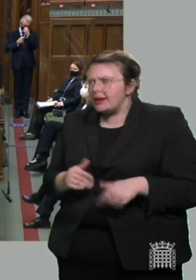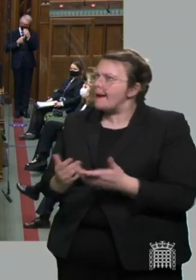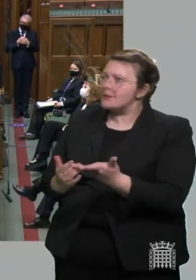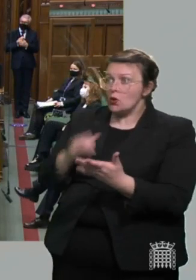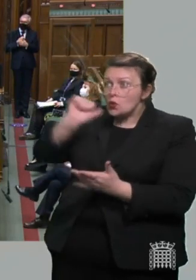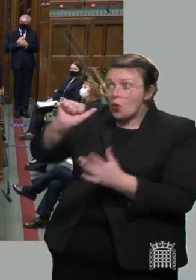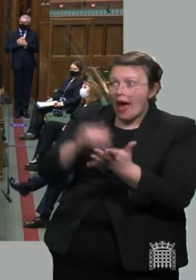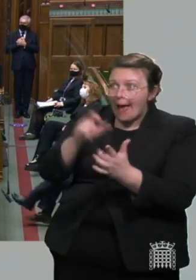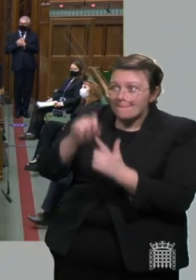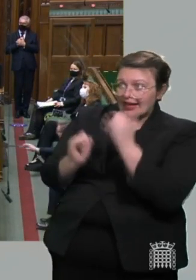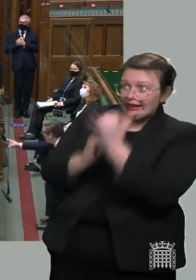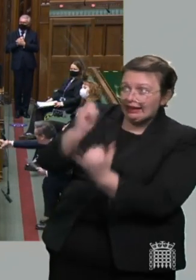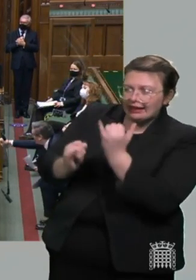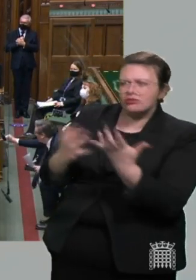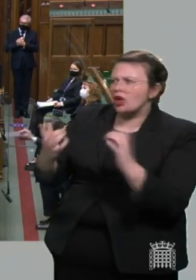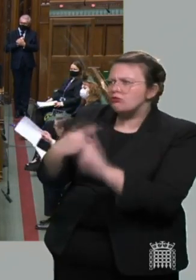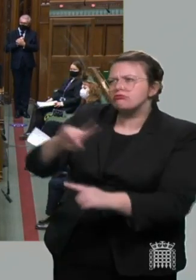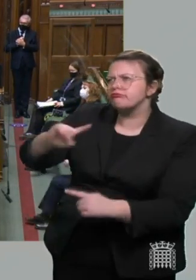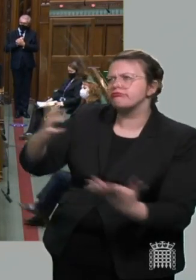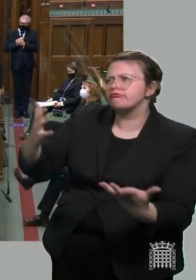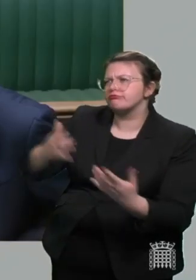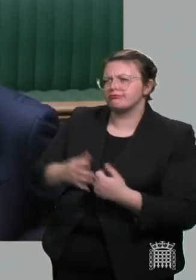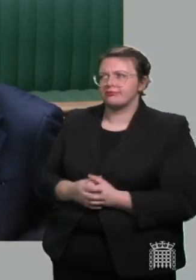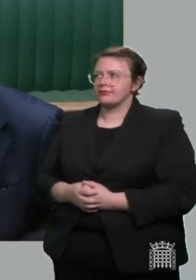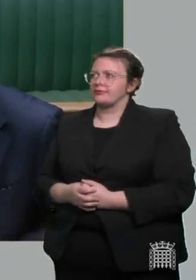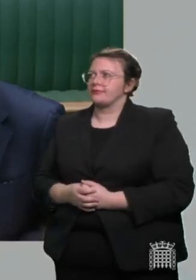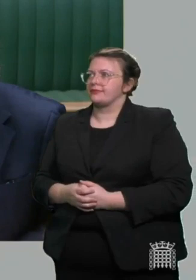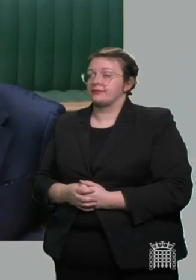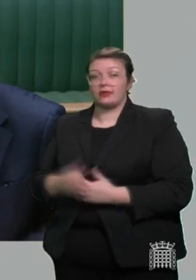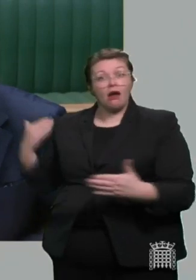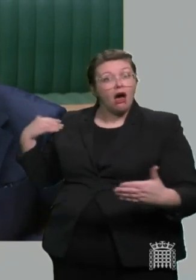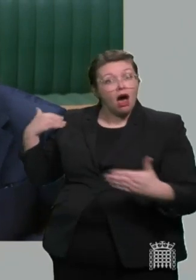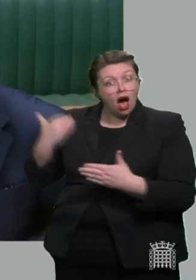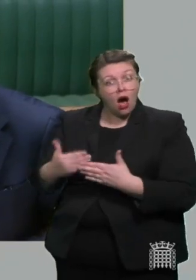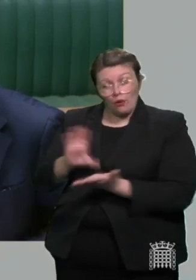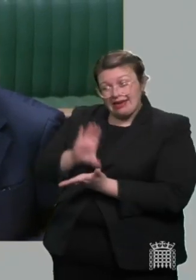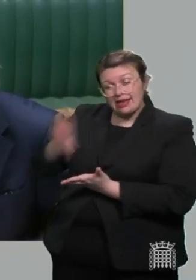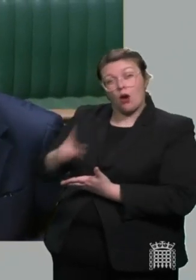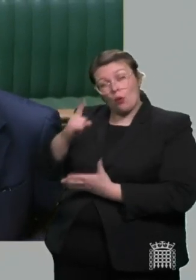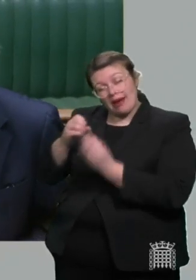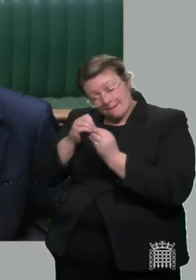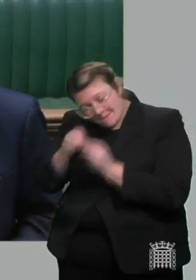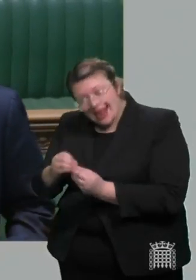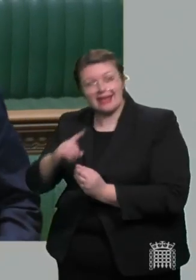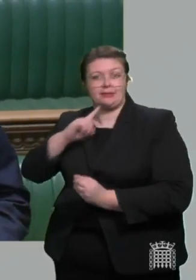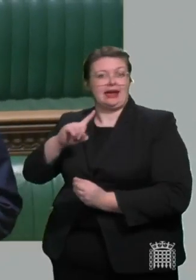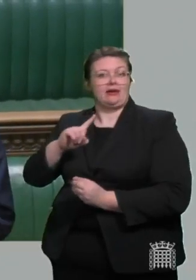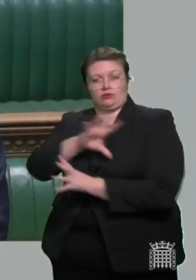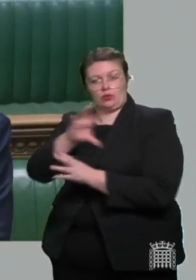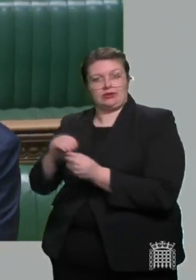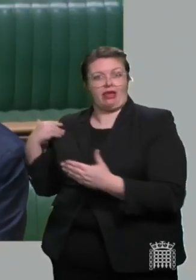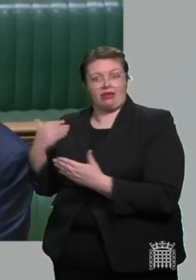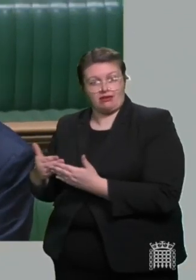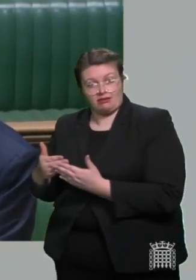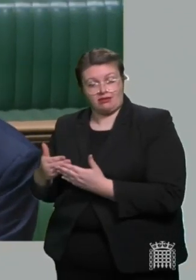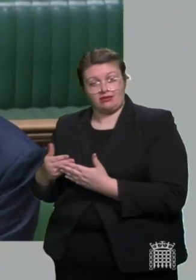Mr Speaker, I repeat, we've given £1 billion since the conflict began. We're in support of UN resolutions. This year, we're contributing